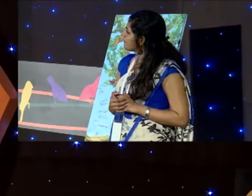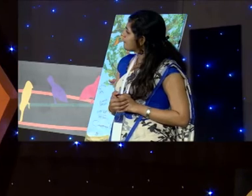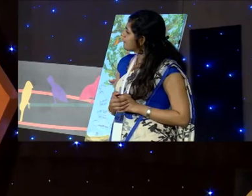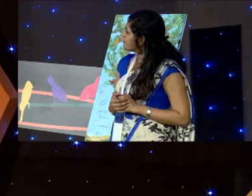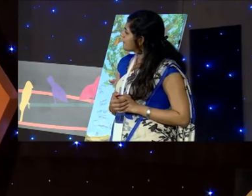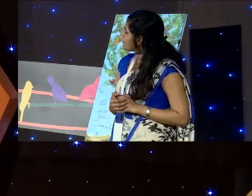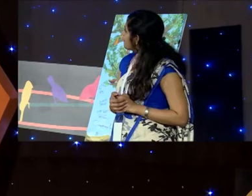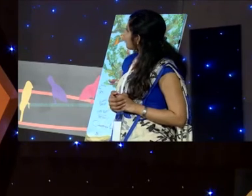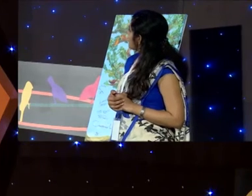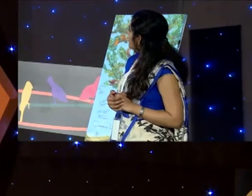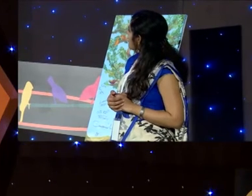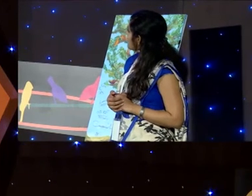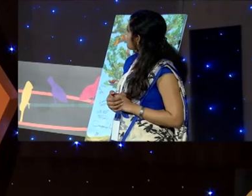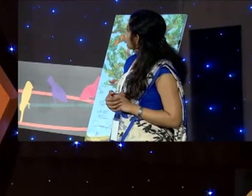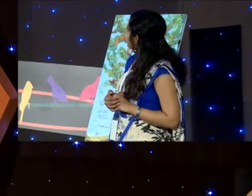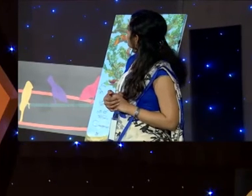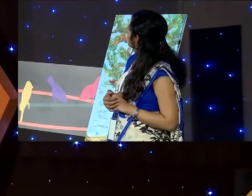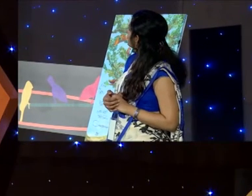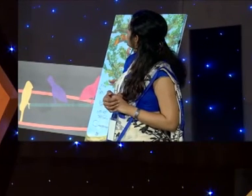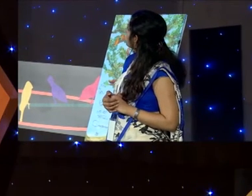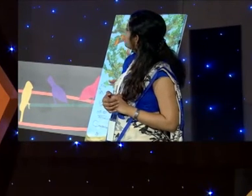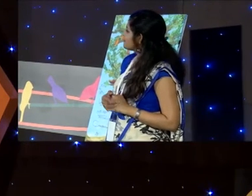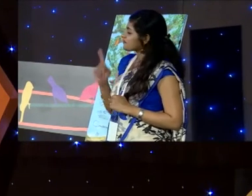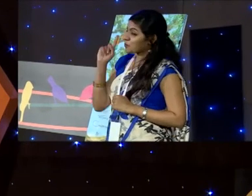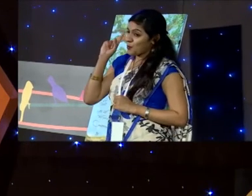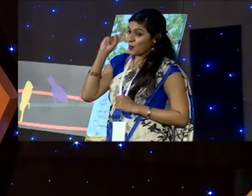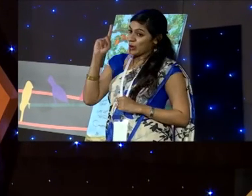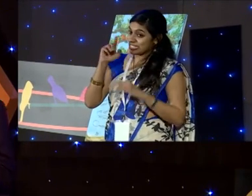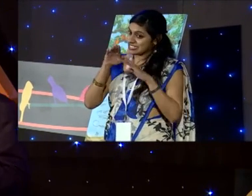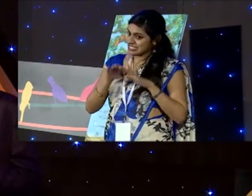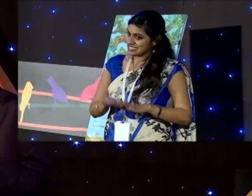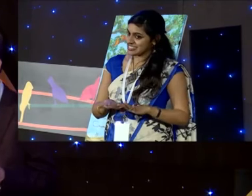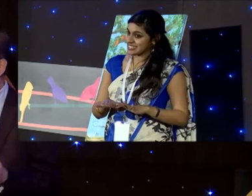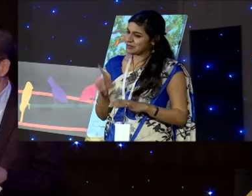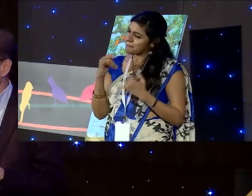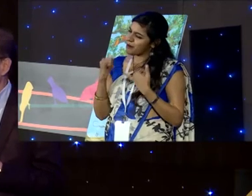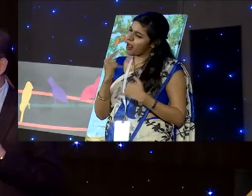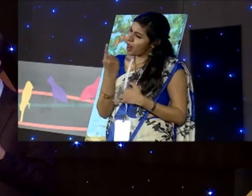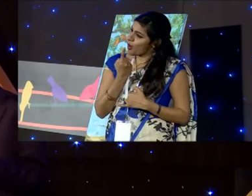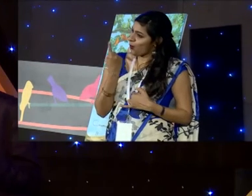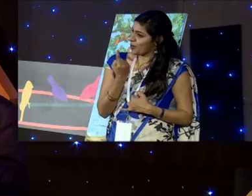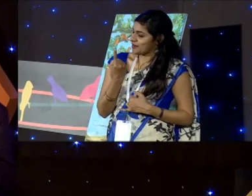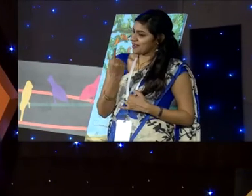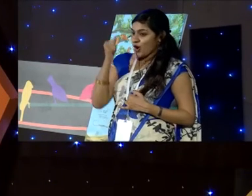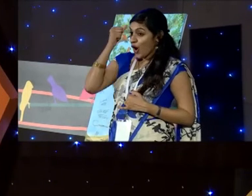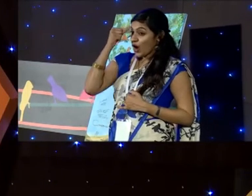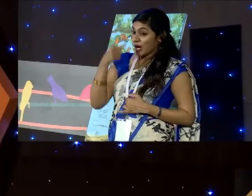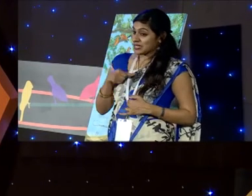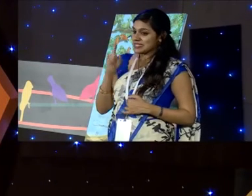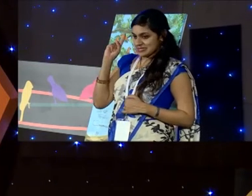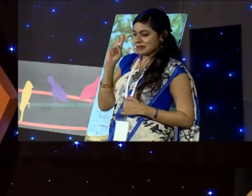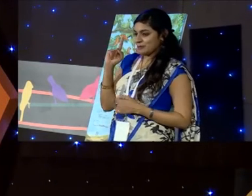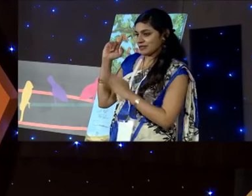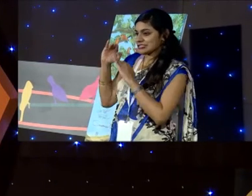it says a lot in one picture. We have a child who is playing alone, and we know that autism makes